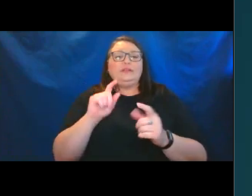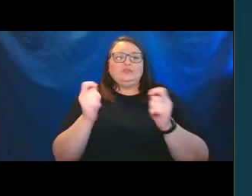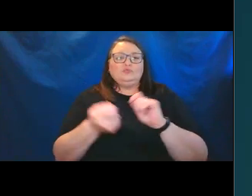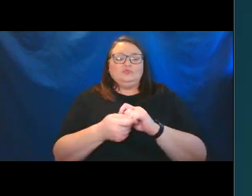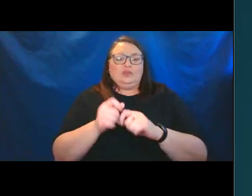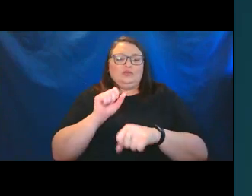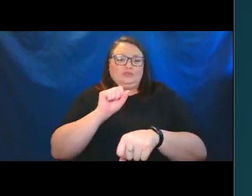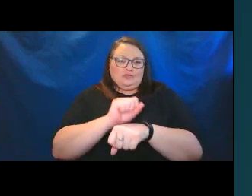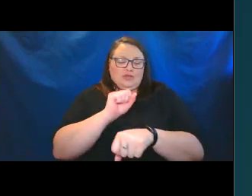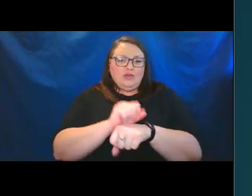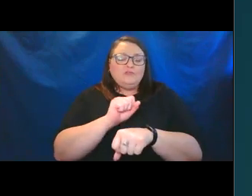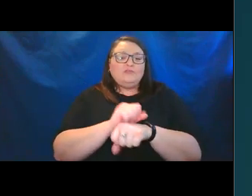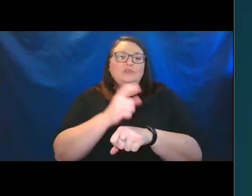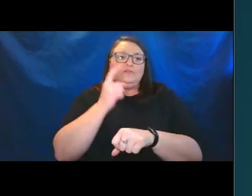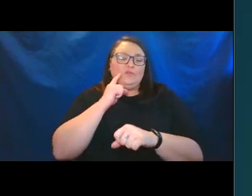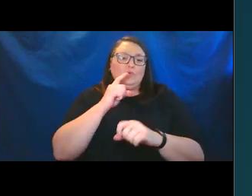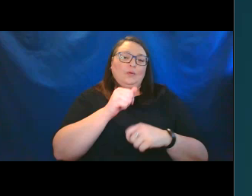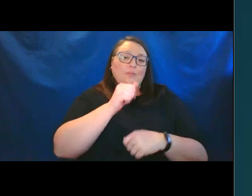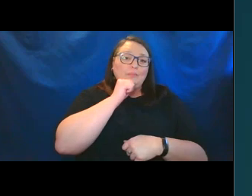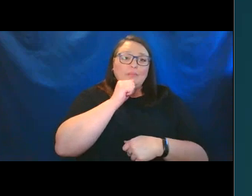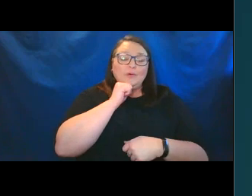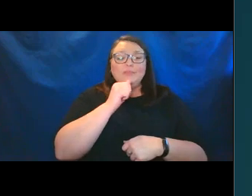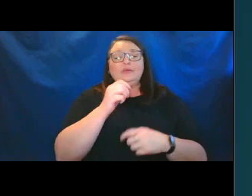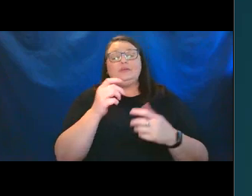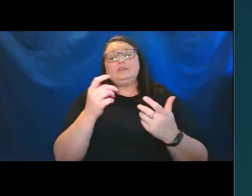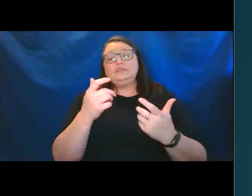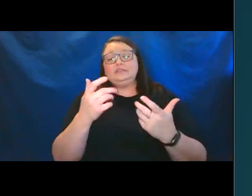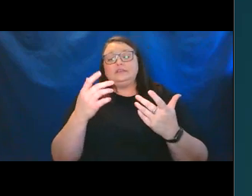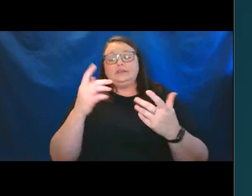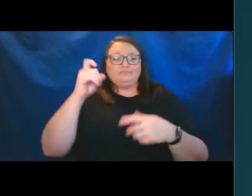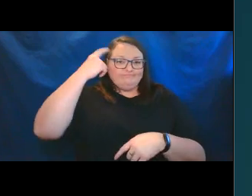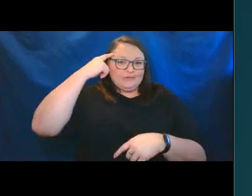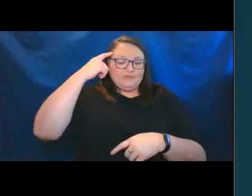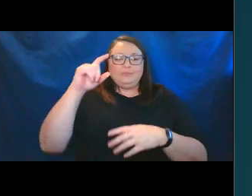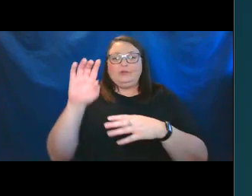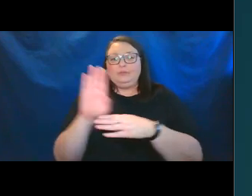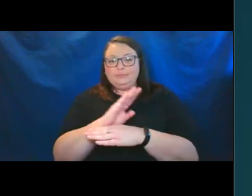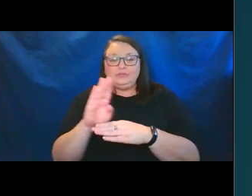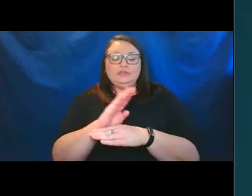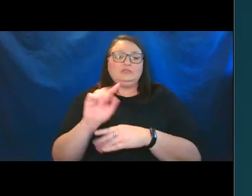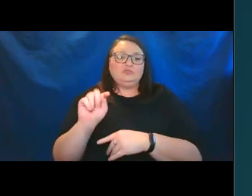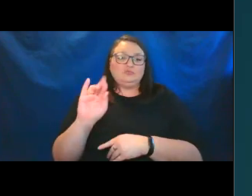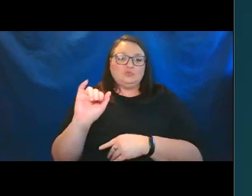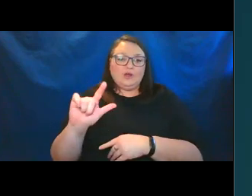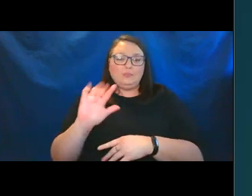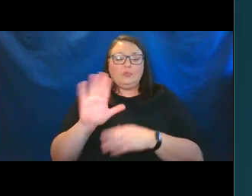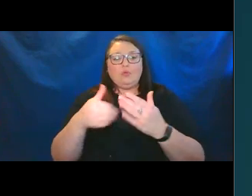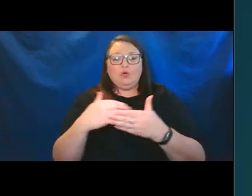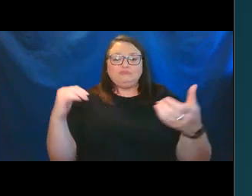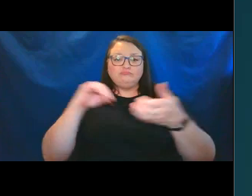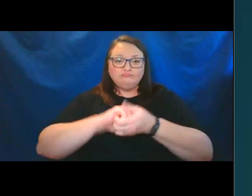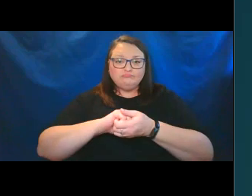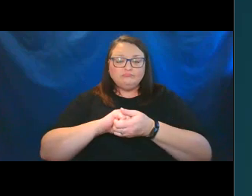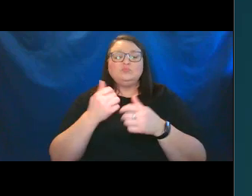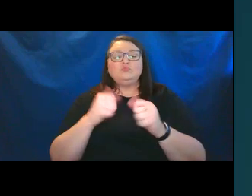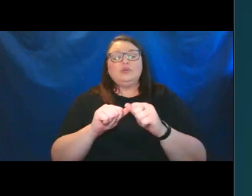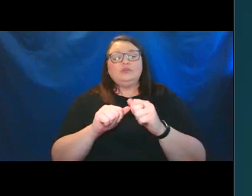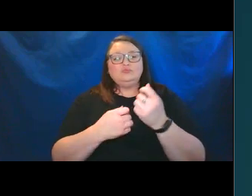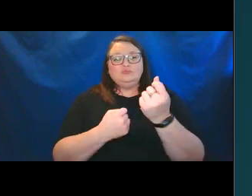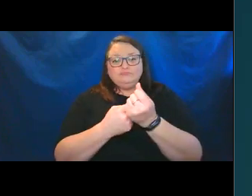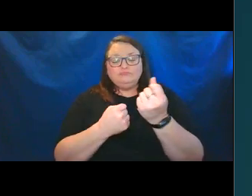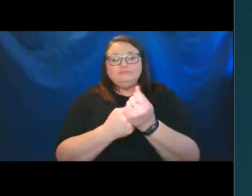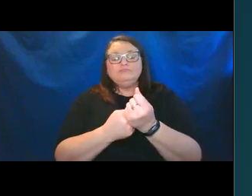public-private, tribal, and community-based organizations and employers all working together to create an infrastructure to support climate resilient